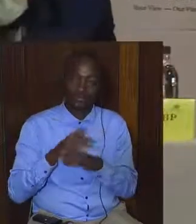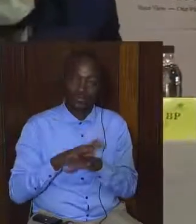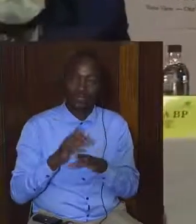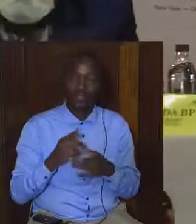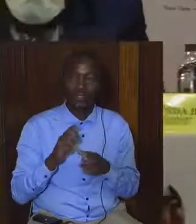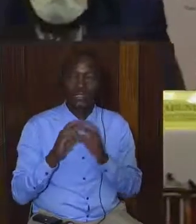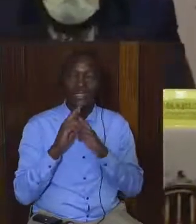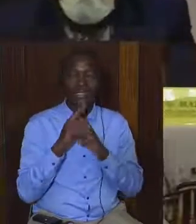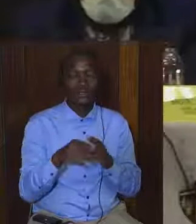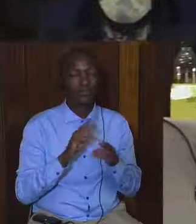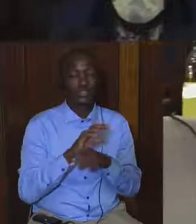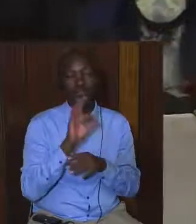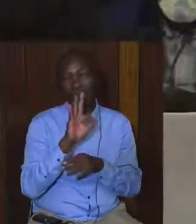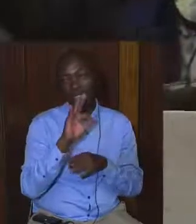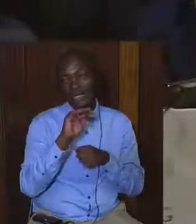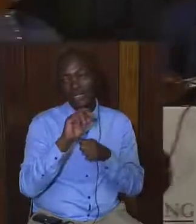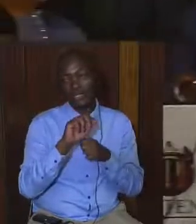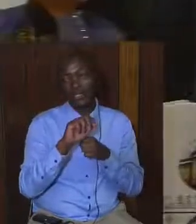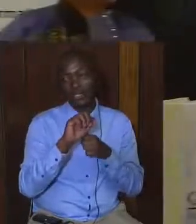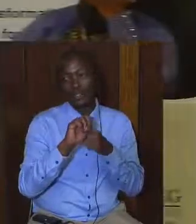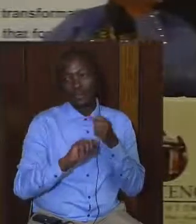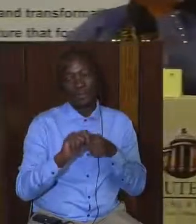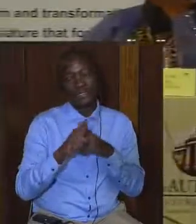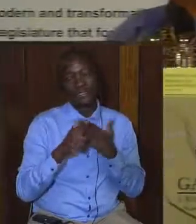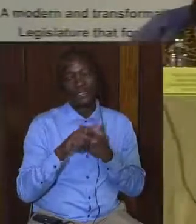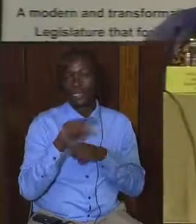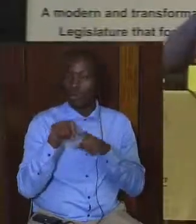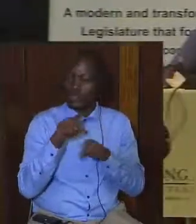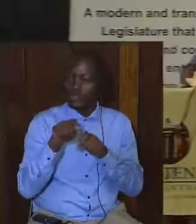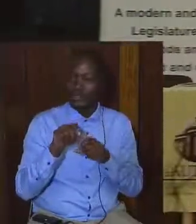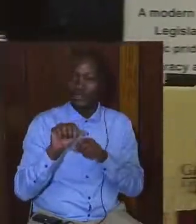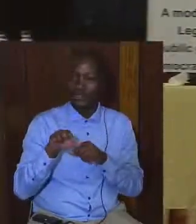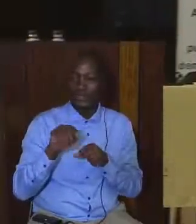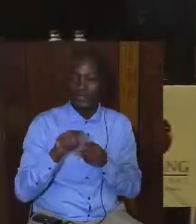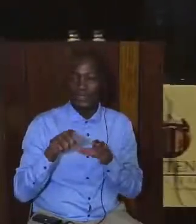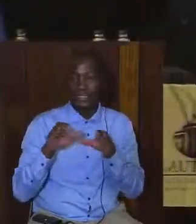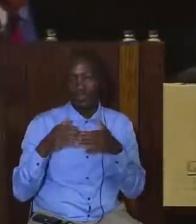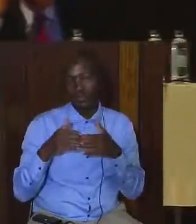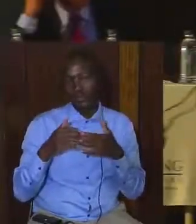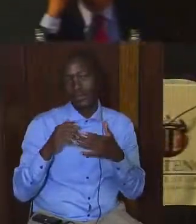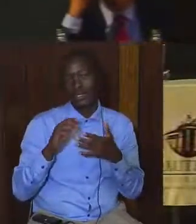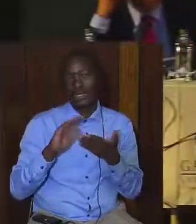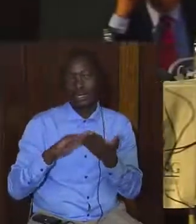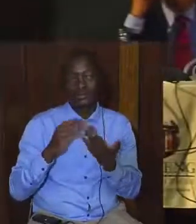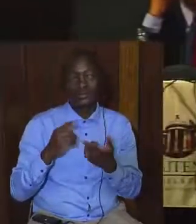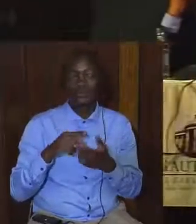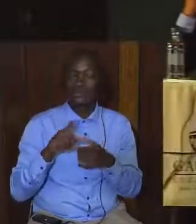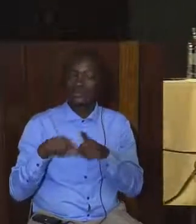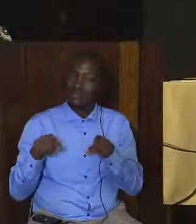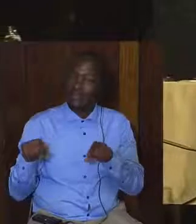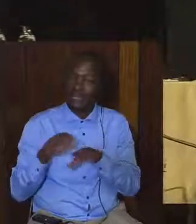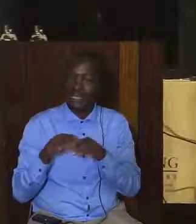the responses to the third quarter, the questions that we'd submitted as a committee, and obviously the various